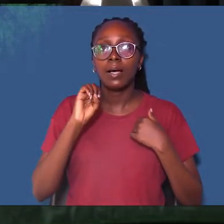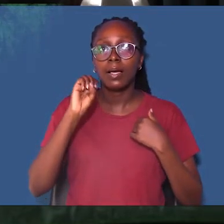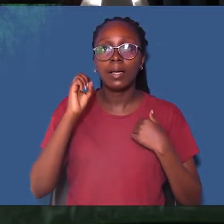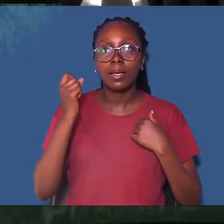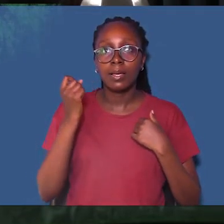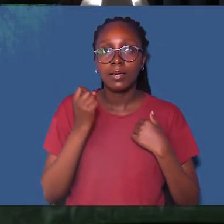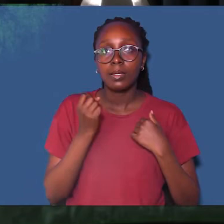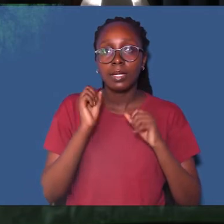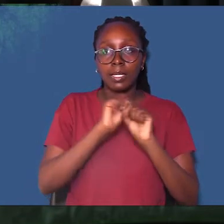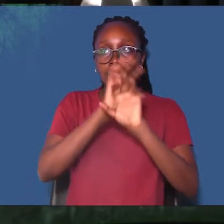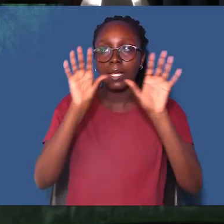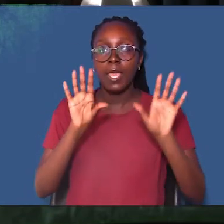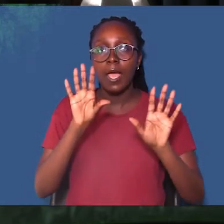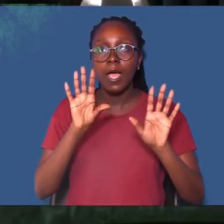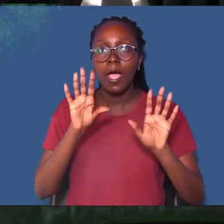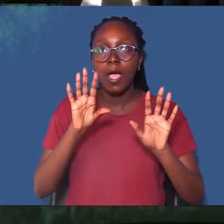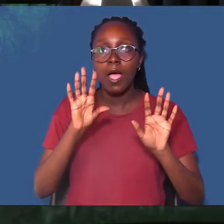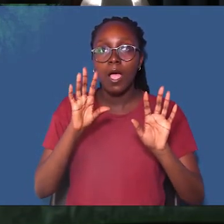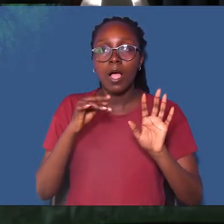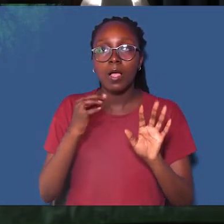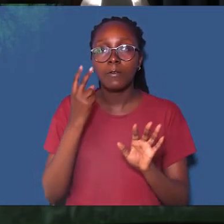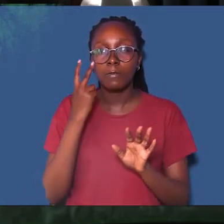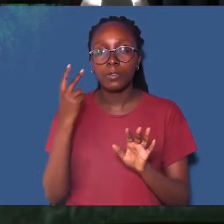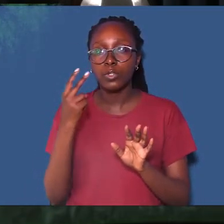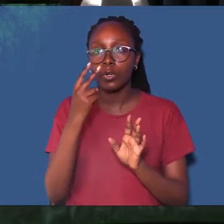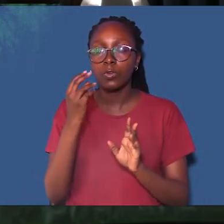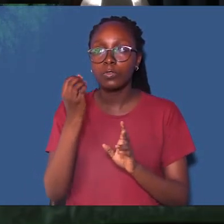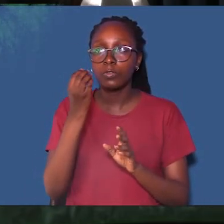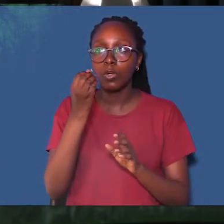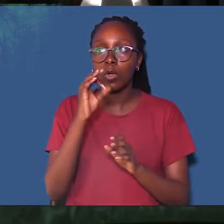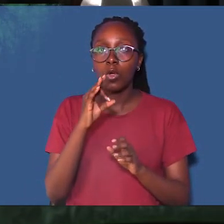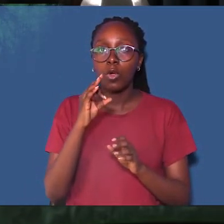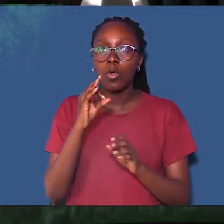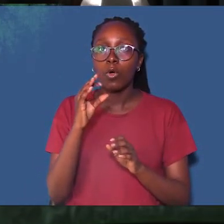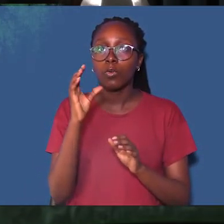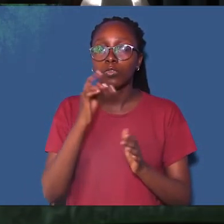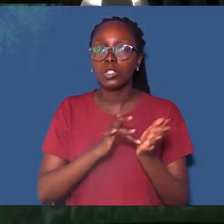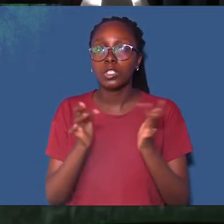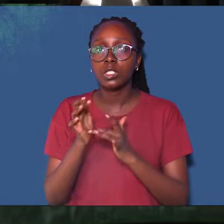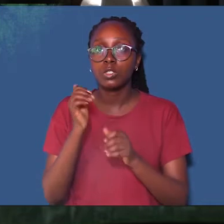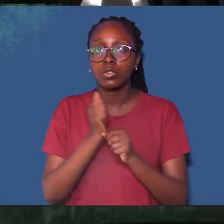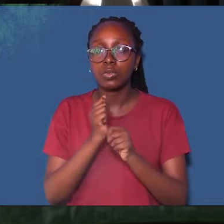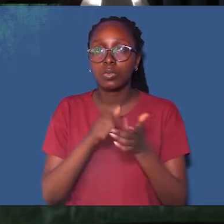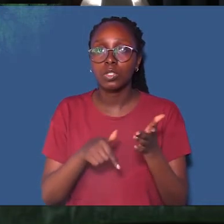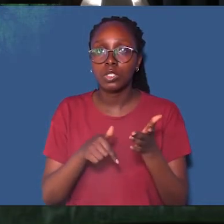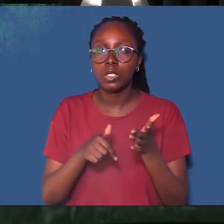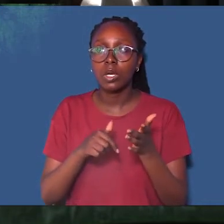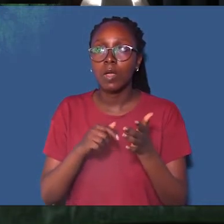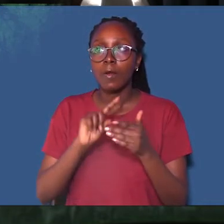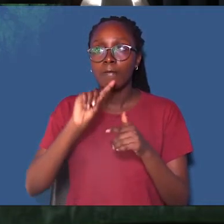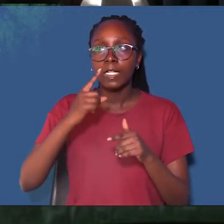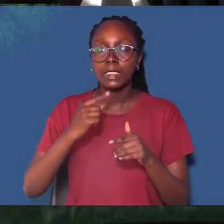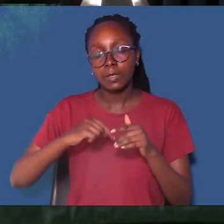to have a clear view of Christ, one of the things that must give is ourselves. That's why we began by saying